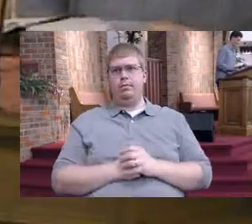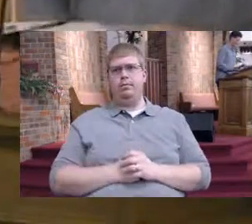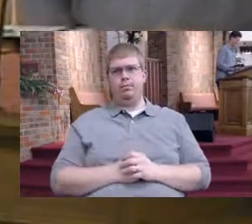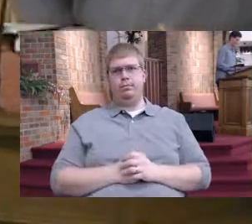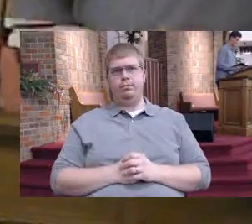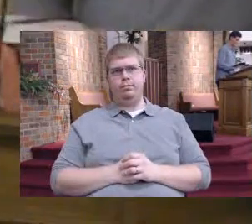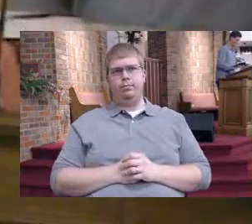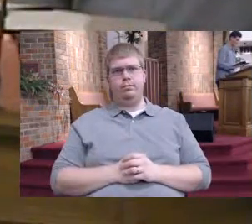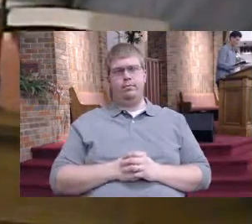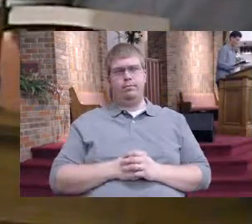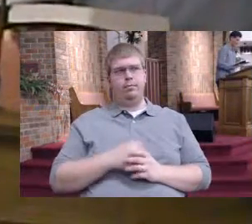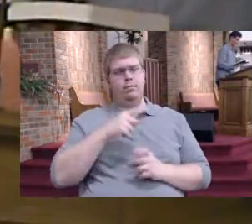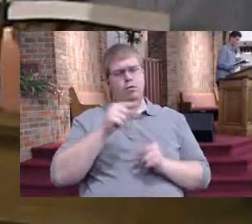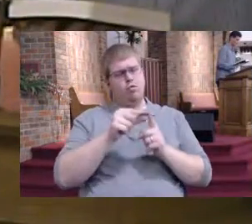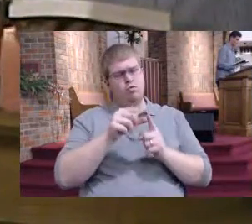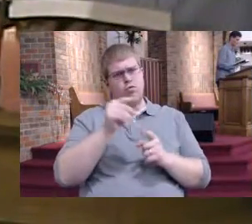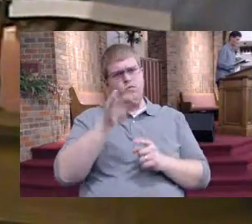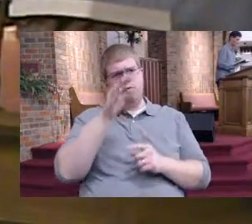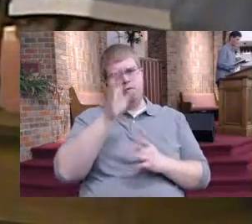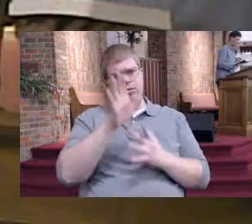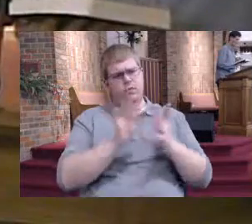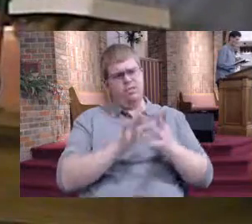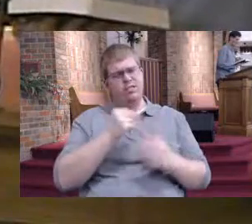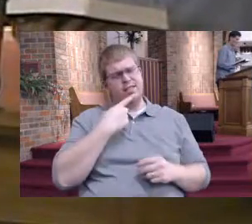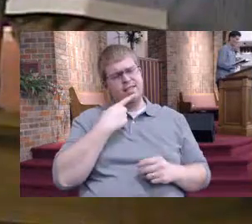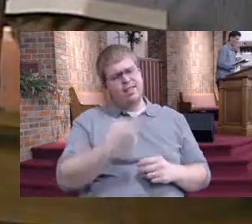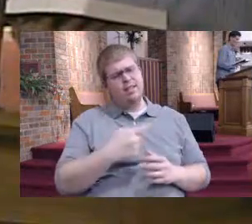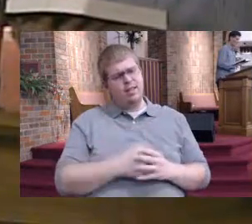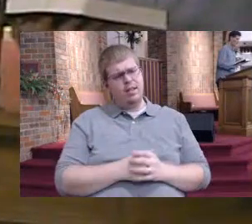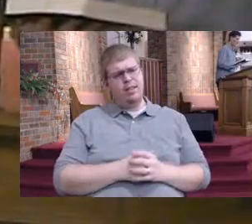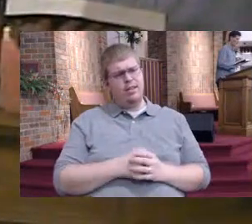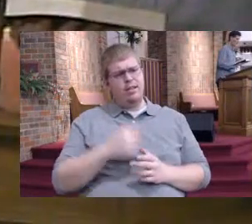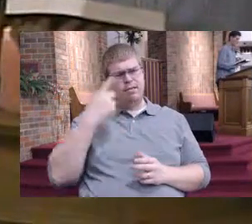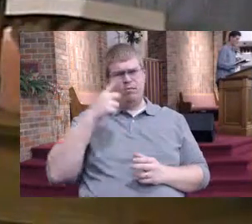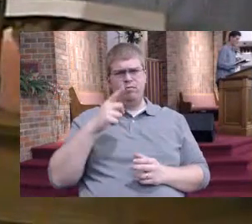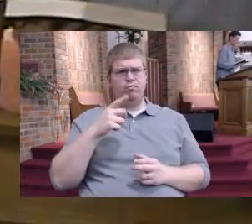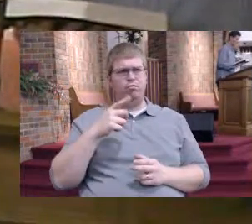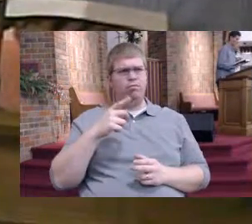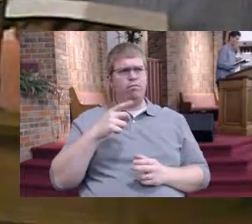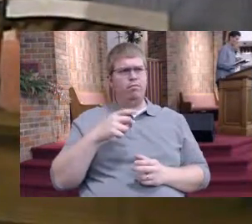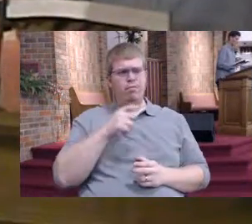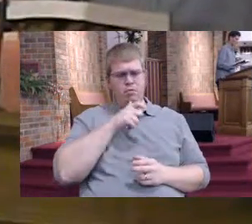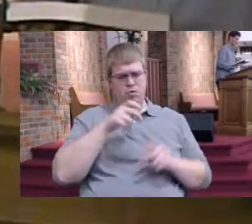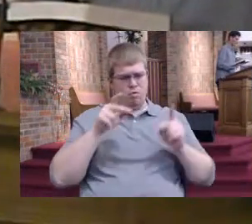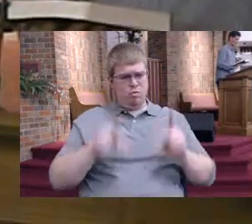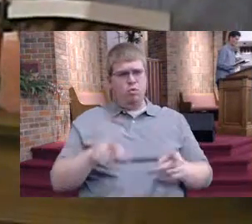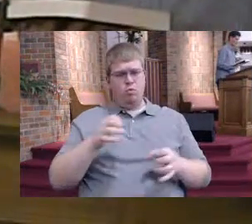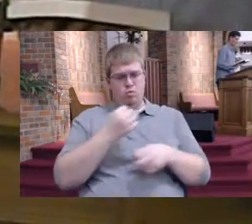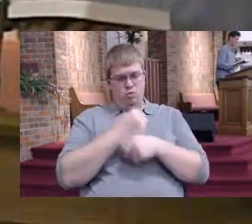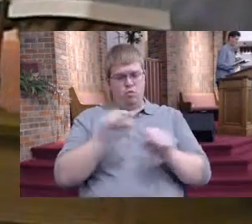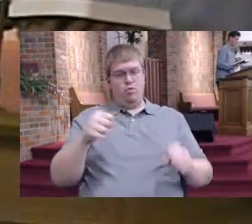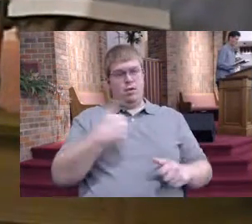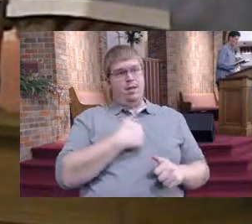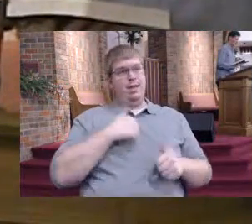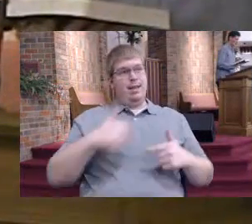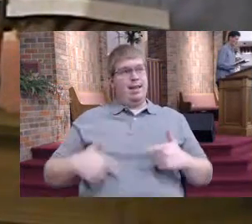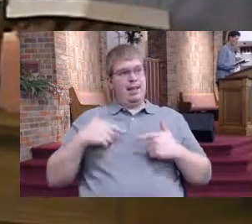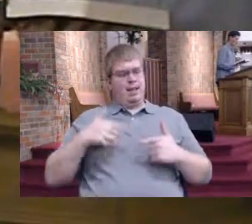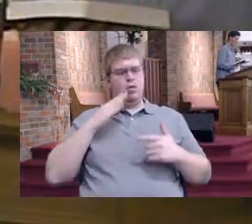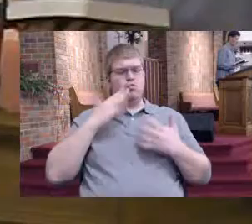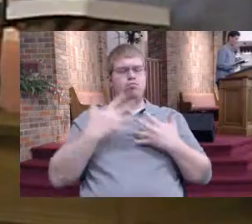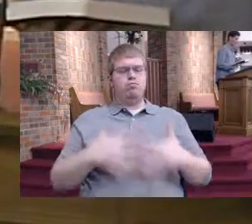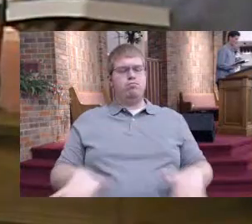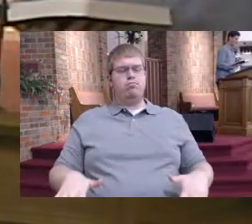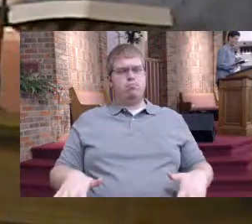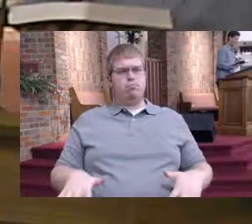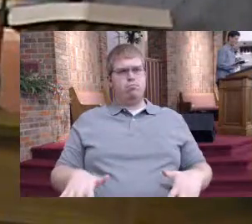These are the words of Jesus, and he says, "For whoever wants to save their life will lose it, but whoever